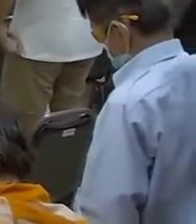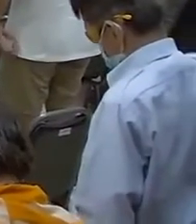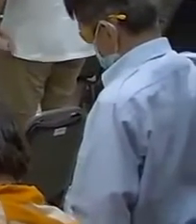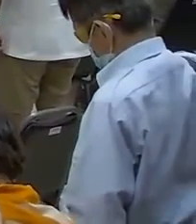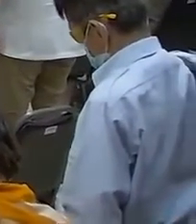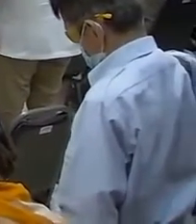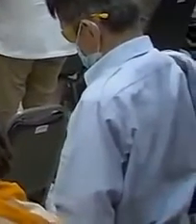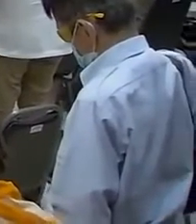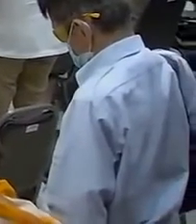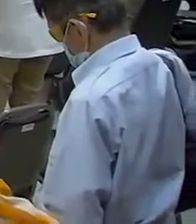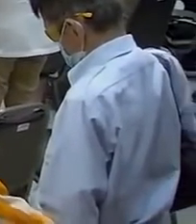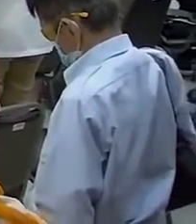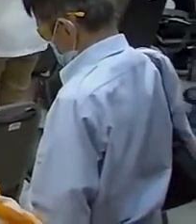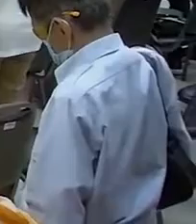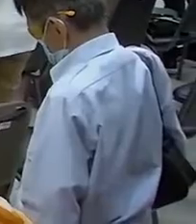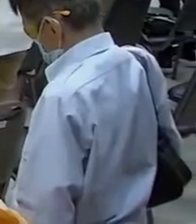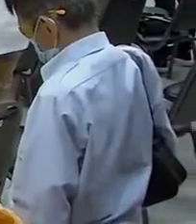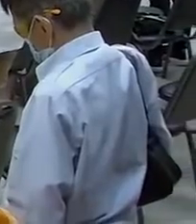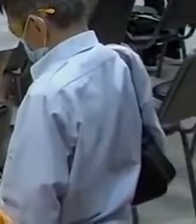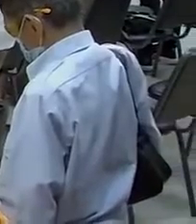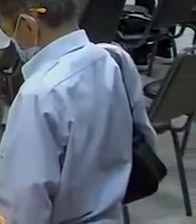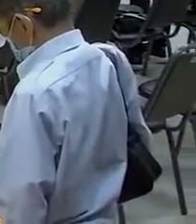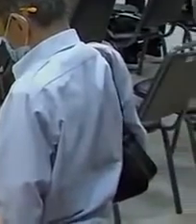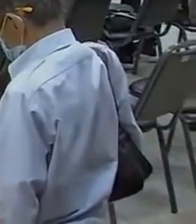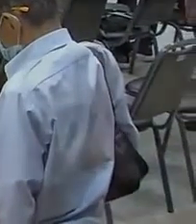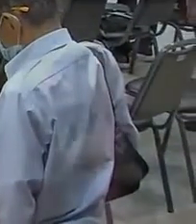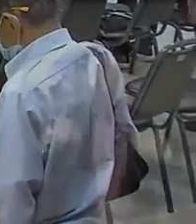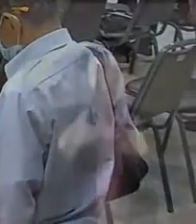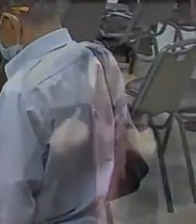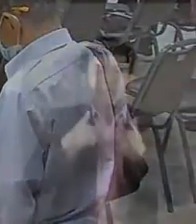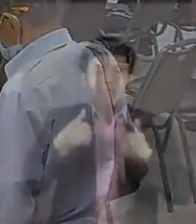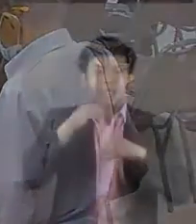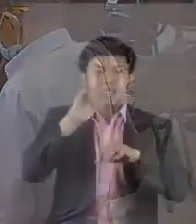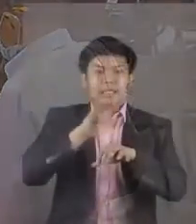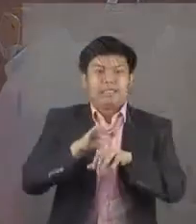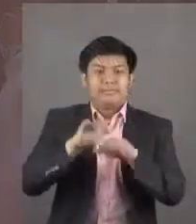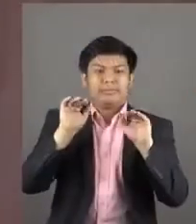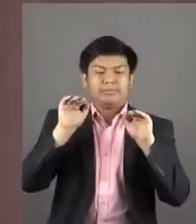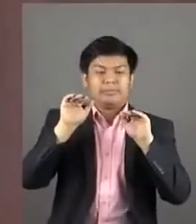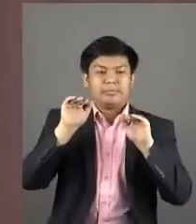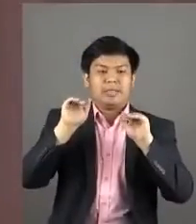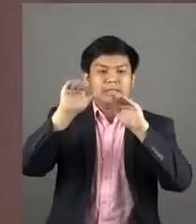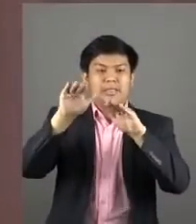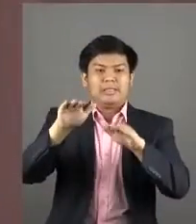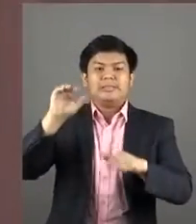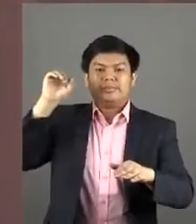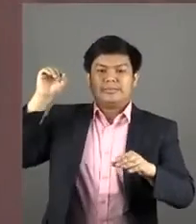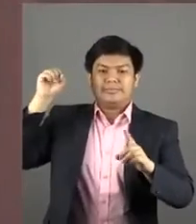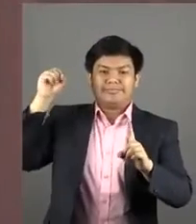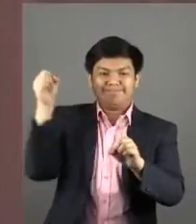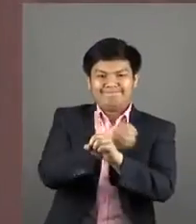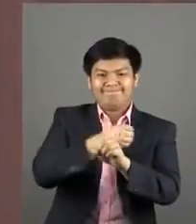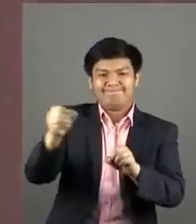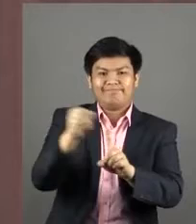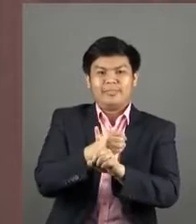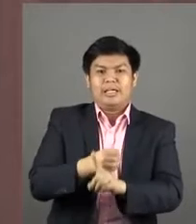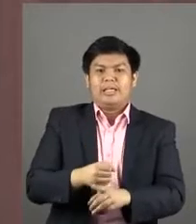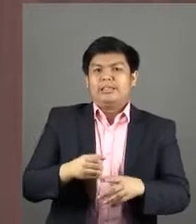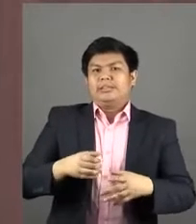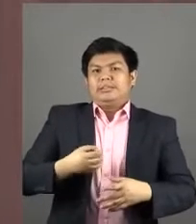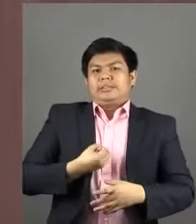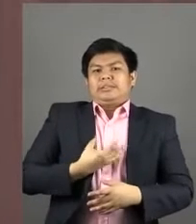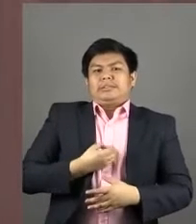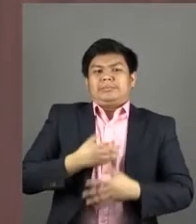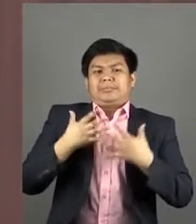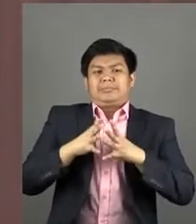the order that was given. If even a beast touches the mountain, it shall be stoned. Indeed, so terrifying was